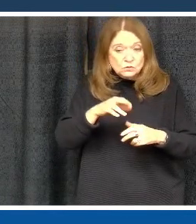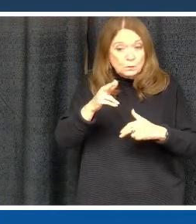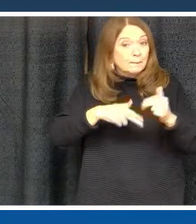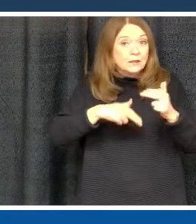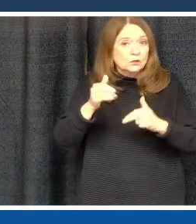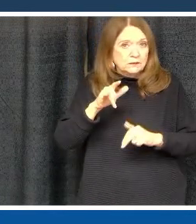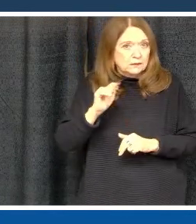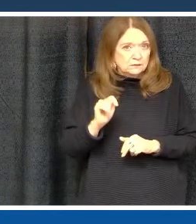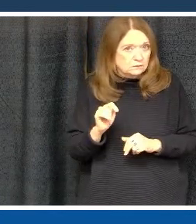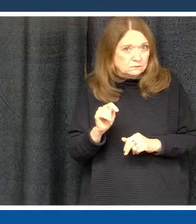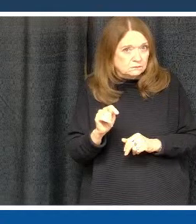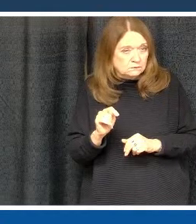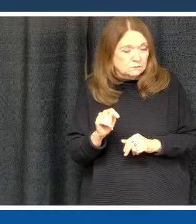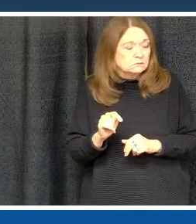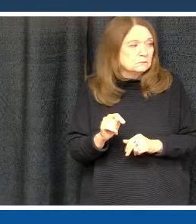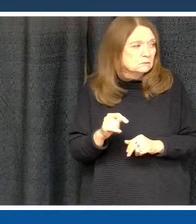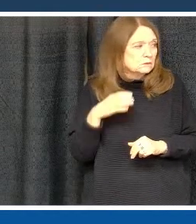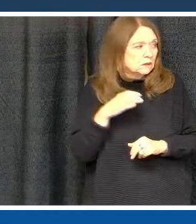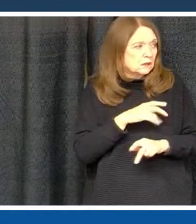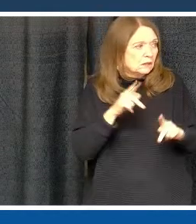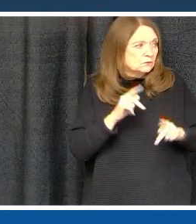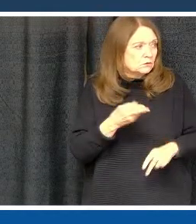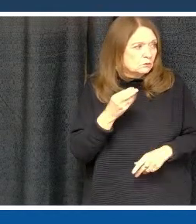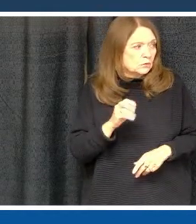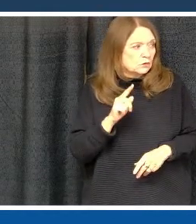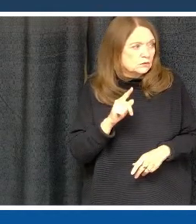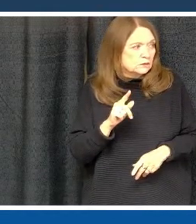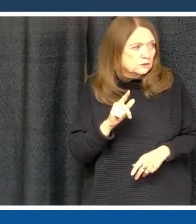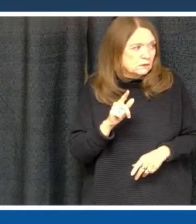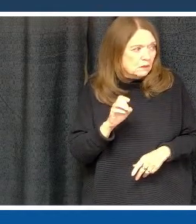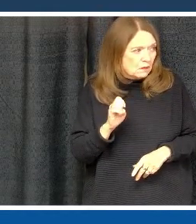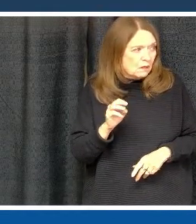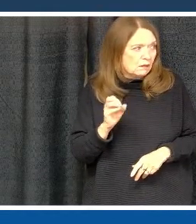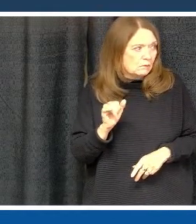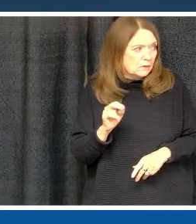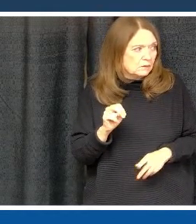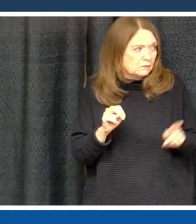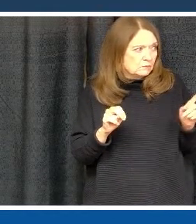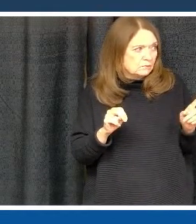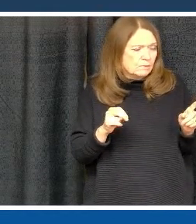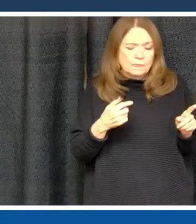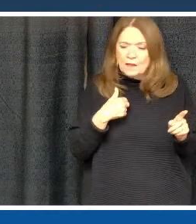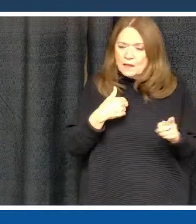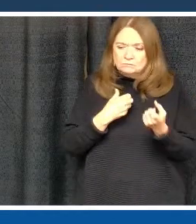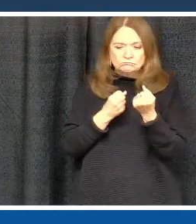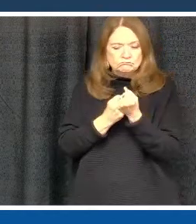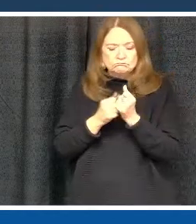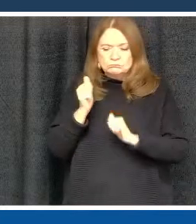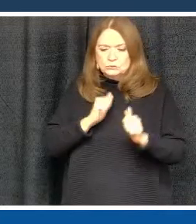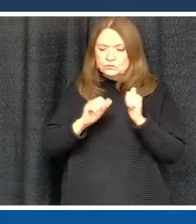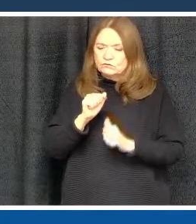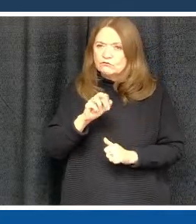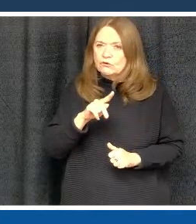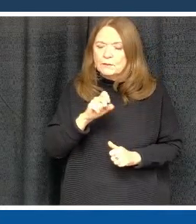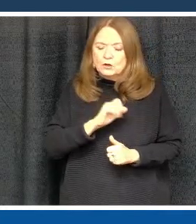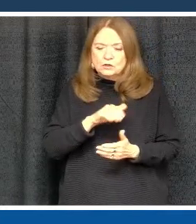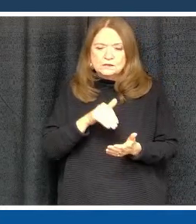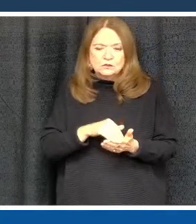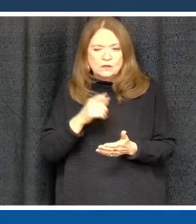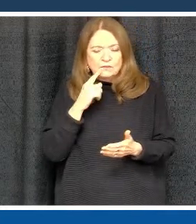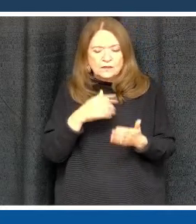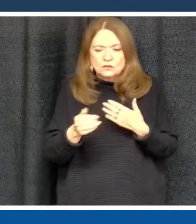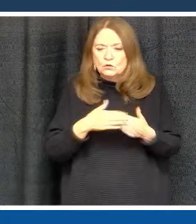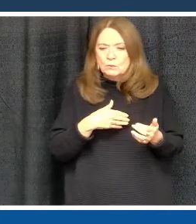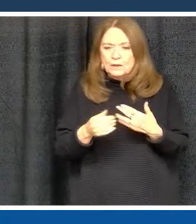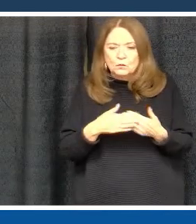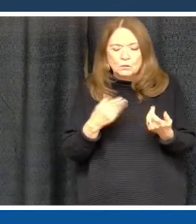building. Councilperson Holloman, you're recognized. Thank you. I'm all for the Performing Arts Center, and I do think no matter what,